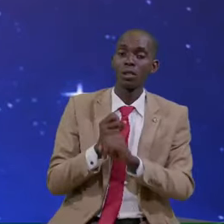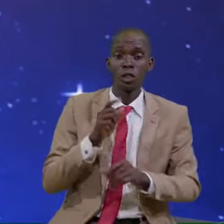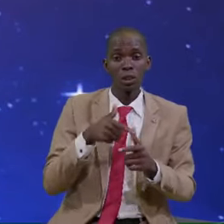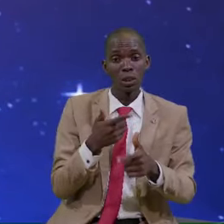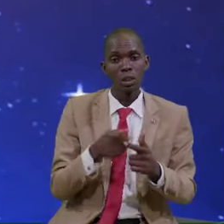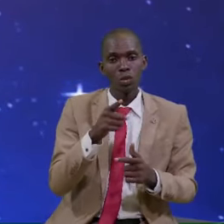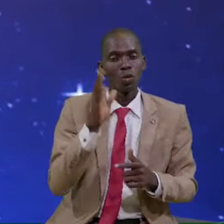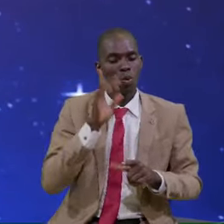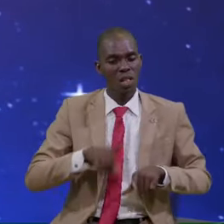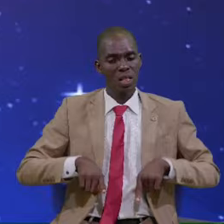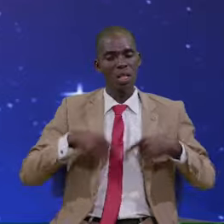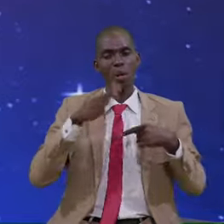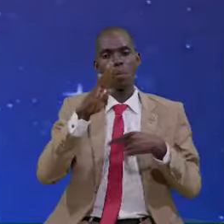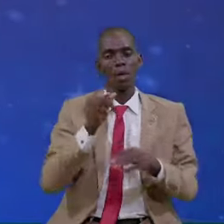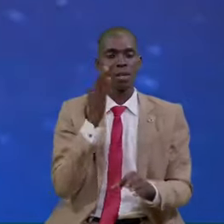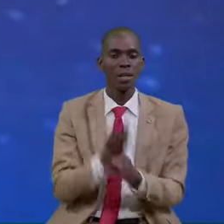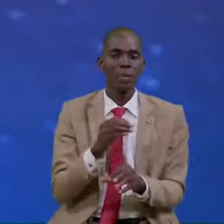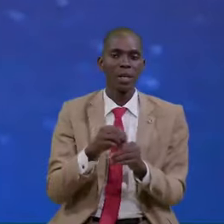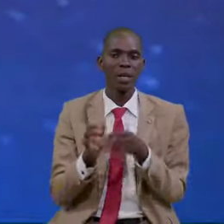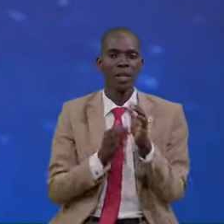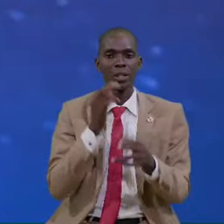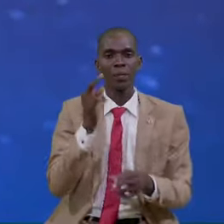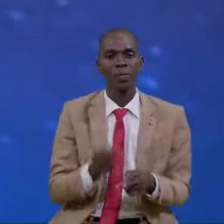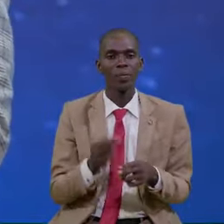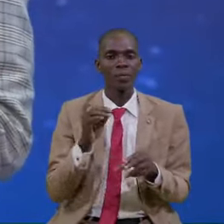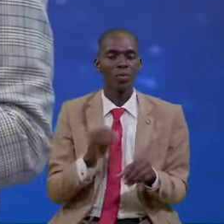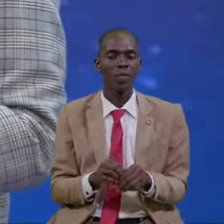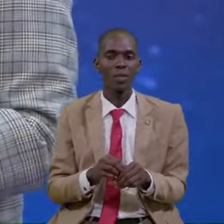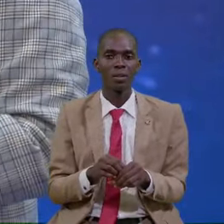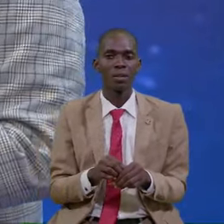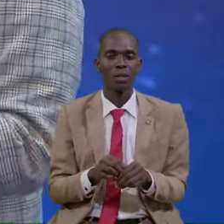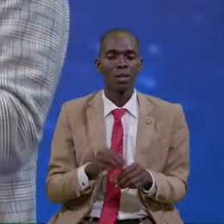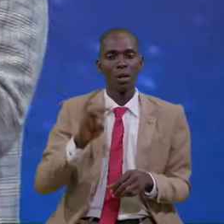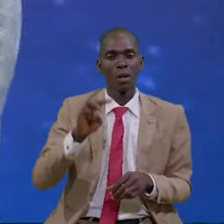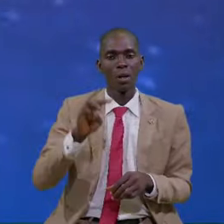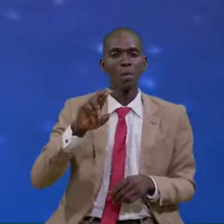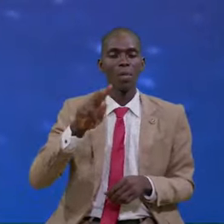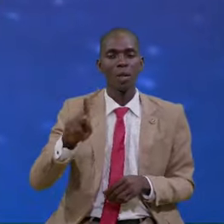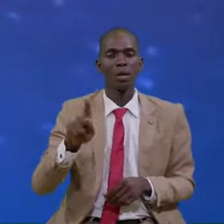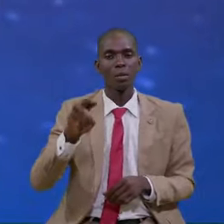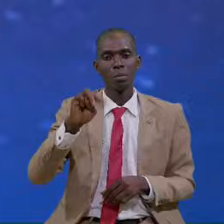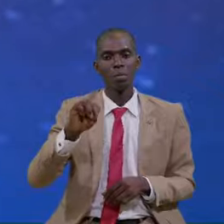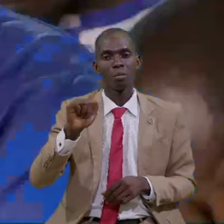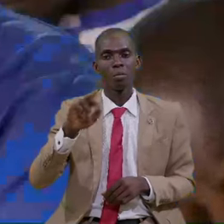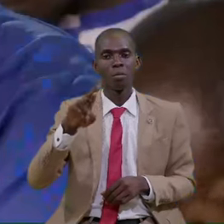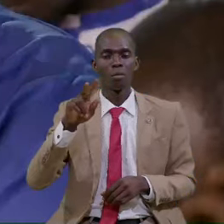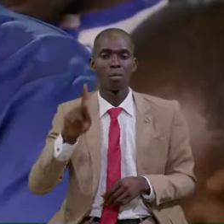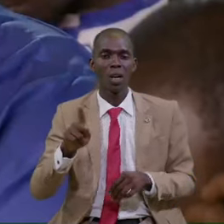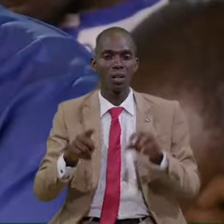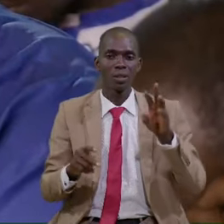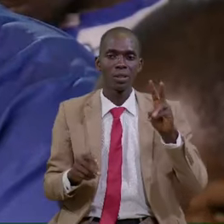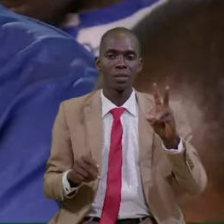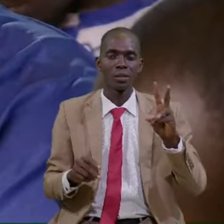faith in Jesus name and then it tells us in Mark chapter 16